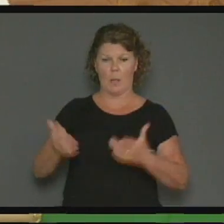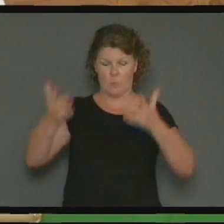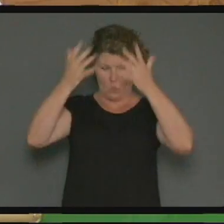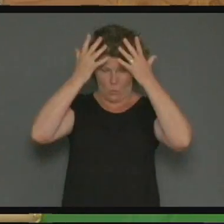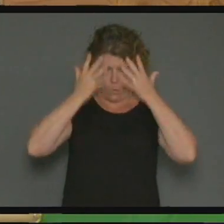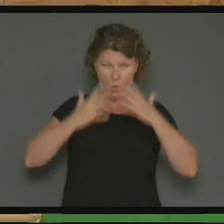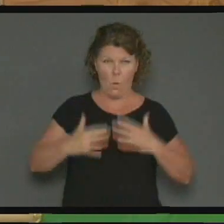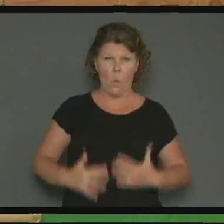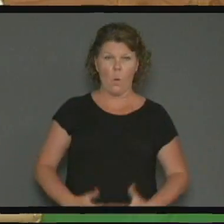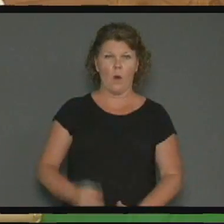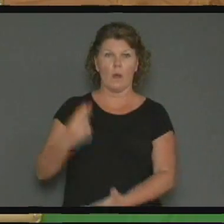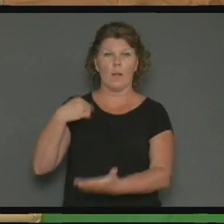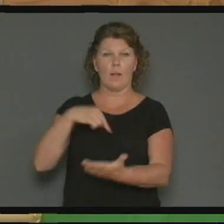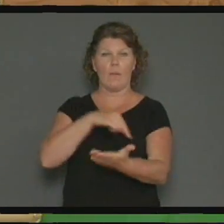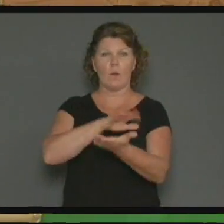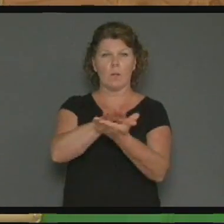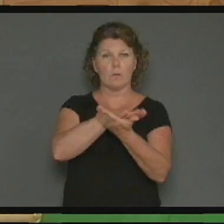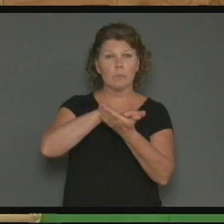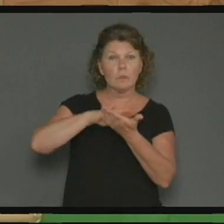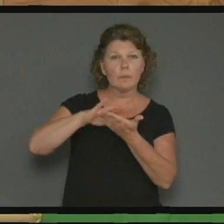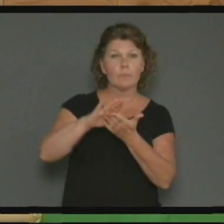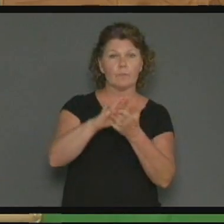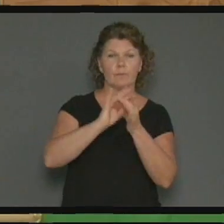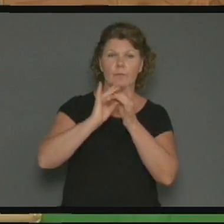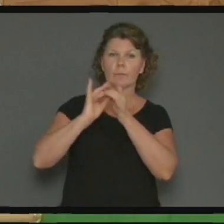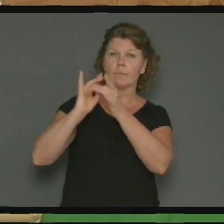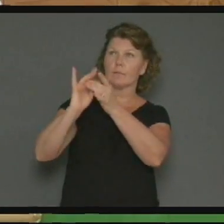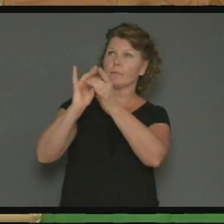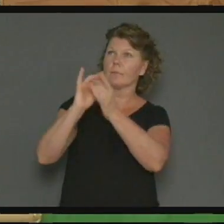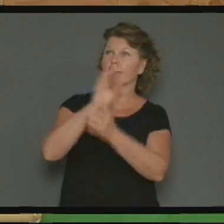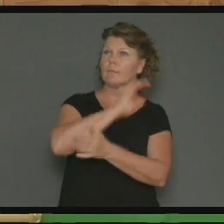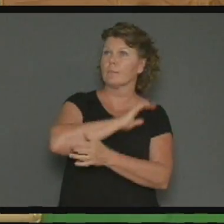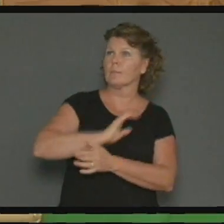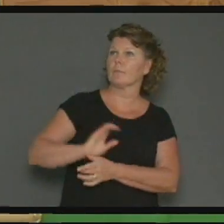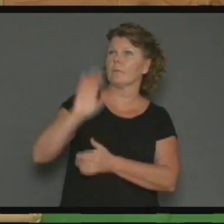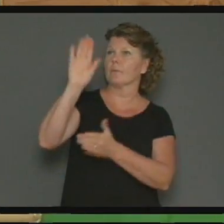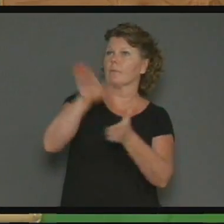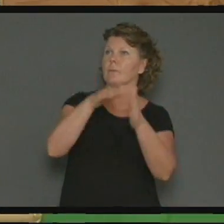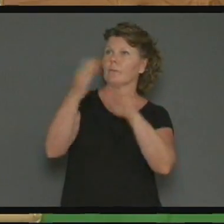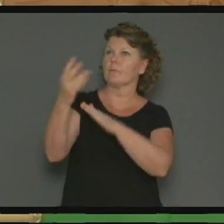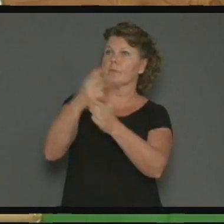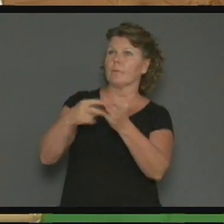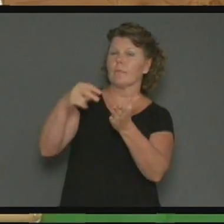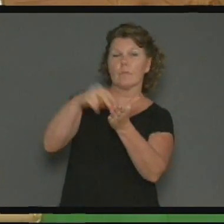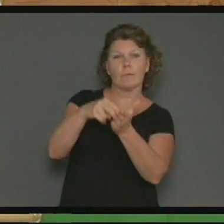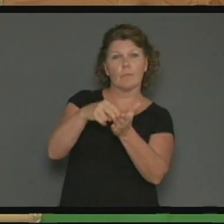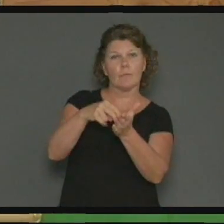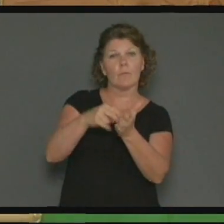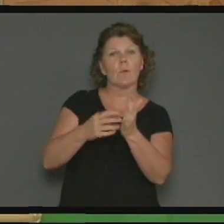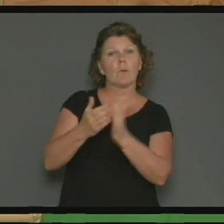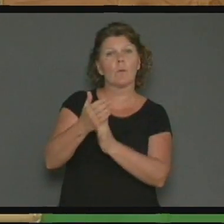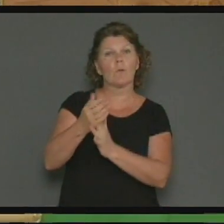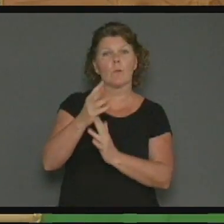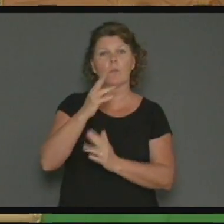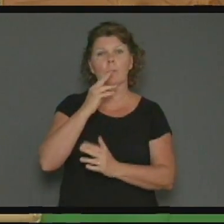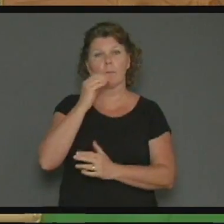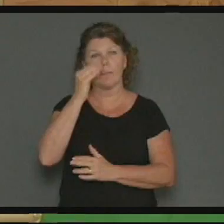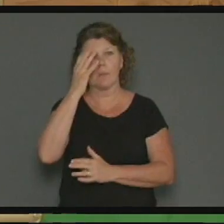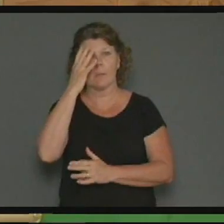it in Romans chapter 6, we are united with Christ and his death and resurrection through